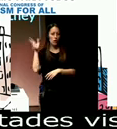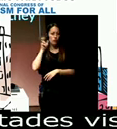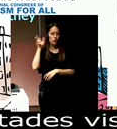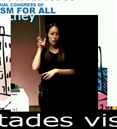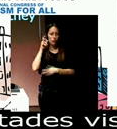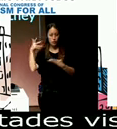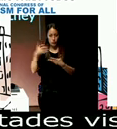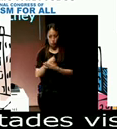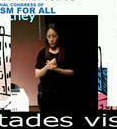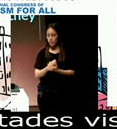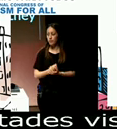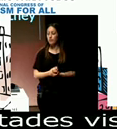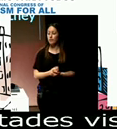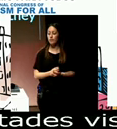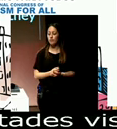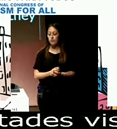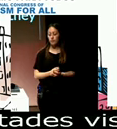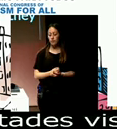explanations.